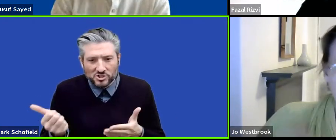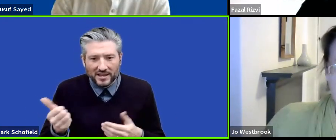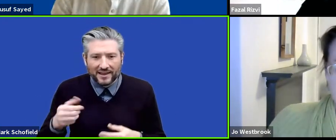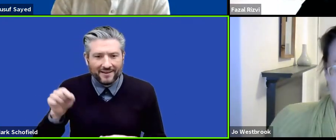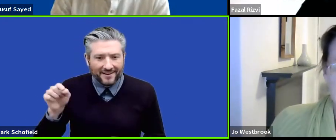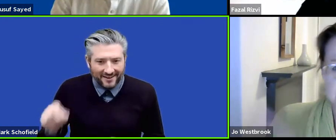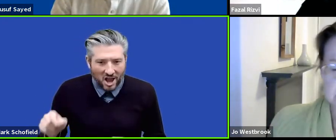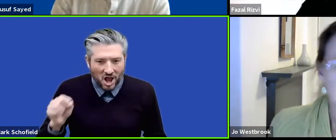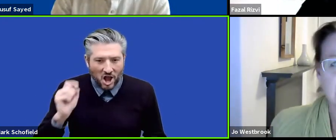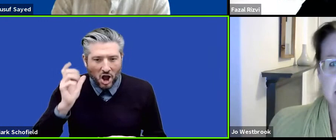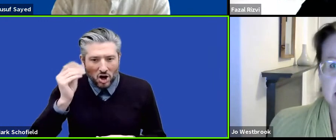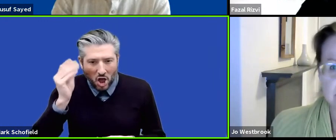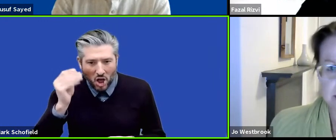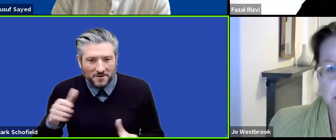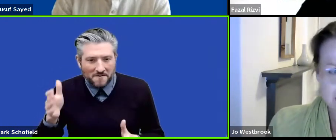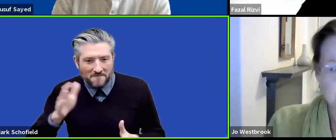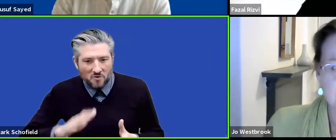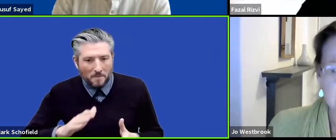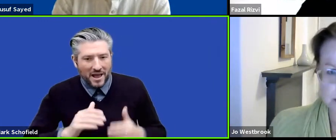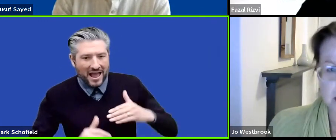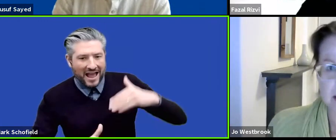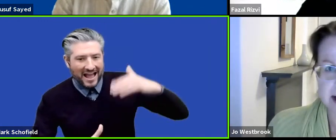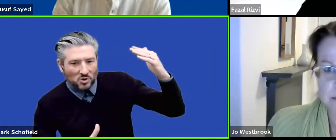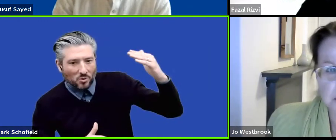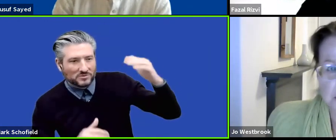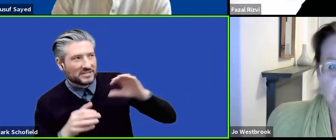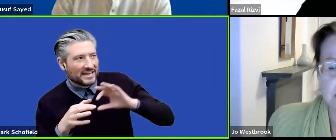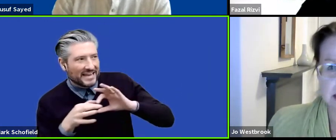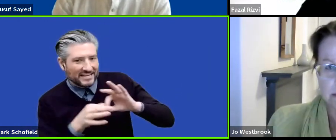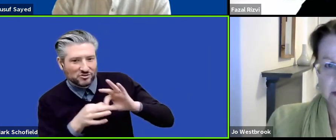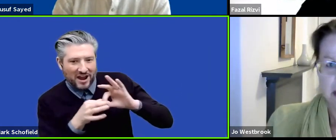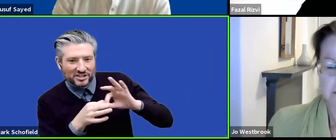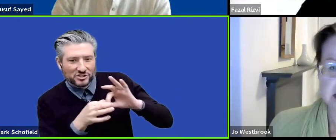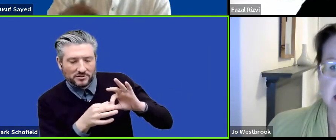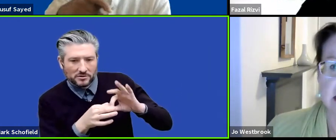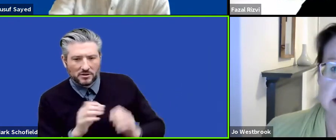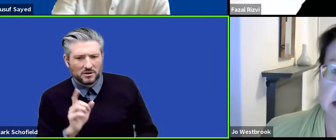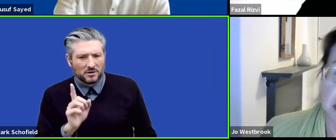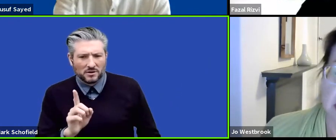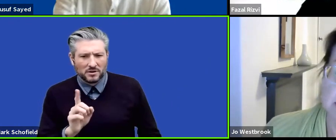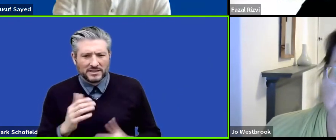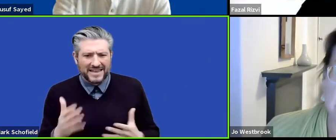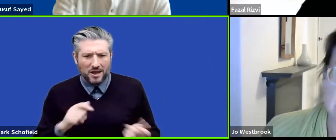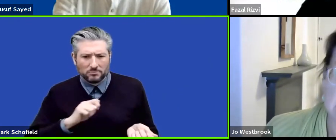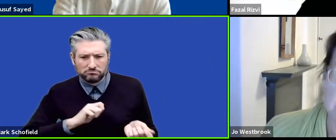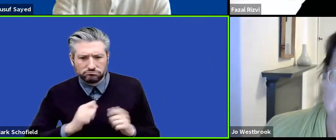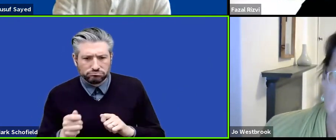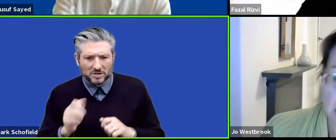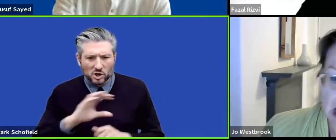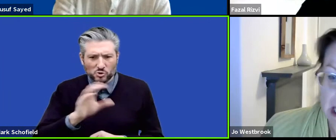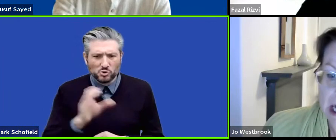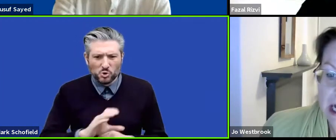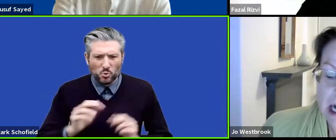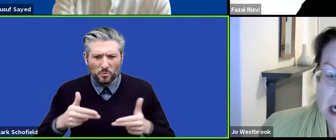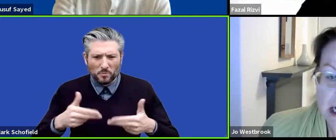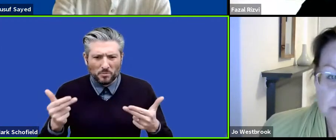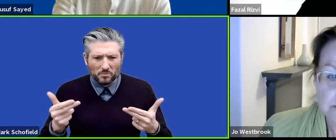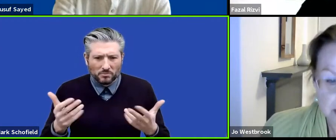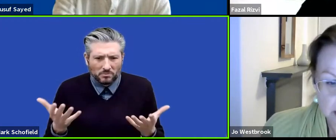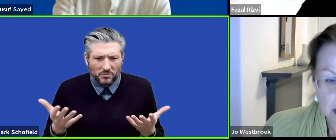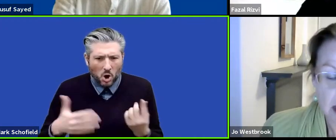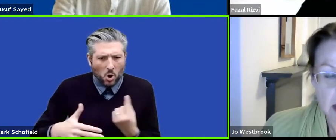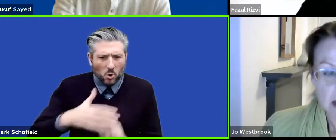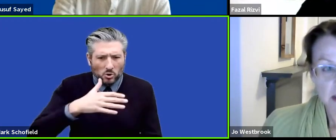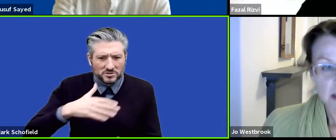and it's this, suddenly everything will happen as we are here on Zoom in some very decontextualized way.